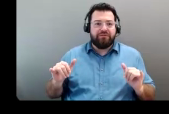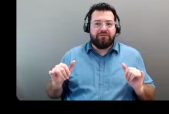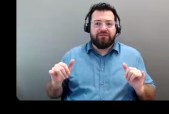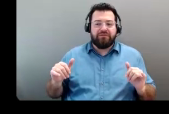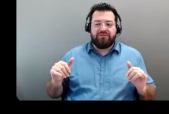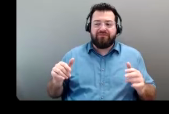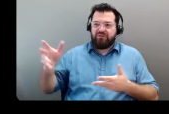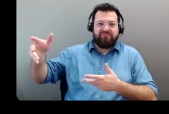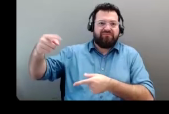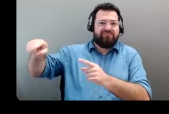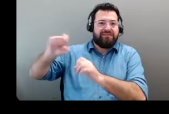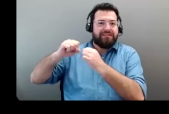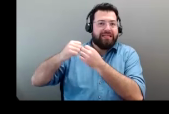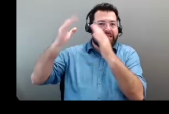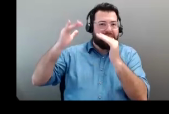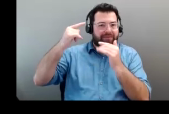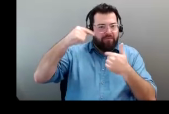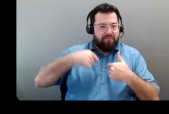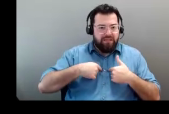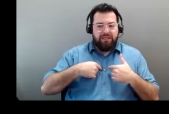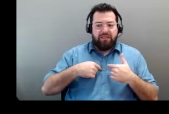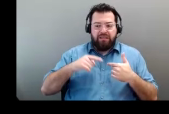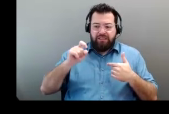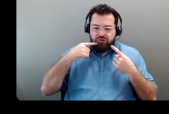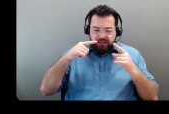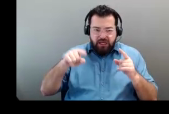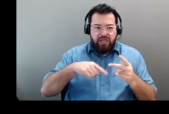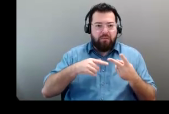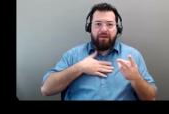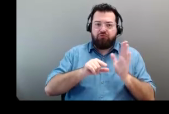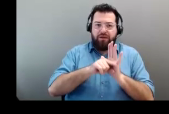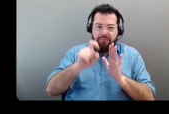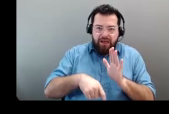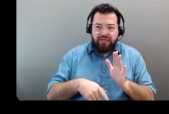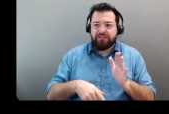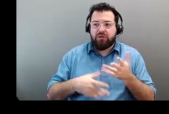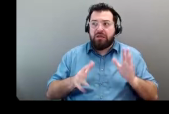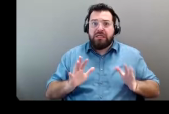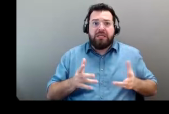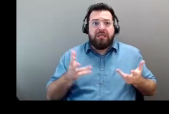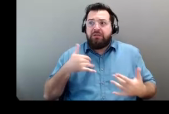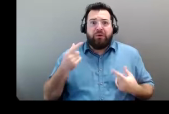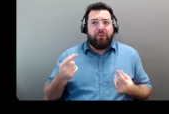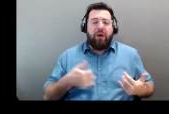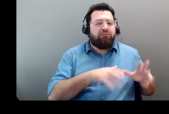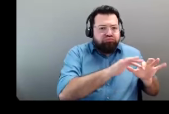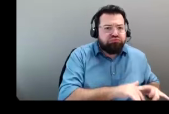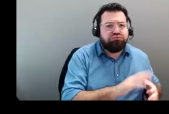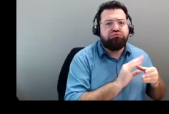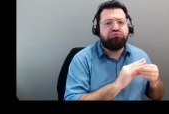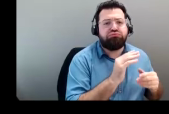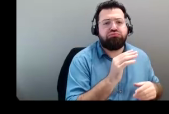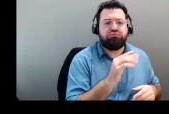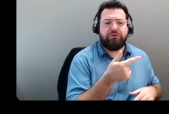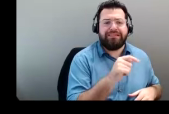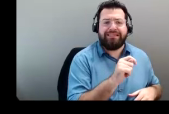expectation of how their assignment should be. So they'll generate an answer and submit it. And the issue with AI is how fast we can get